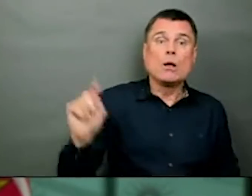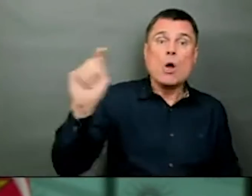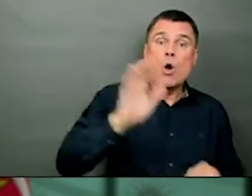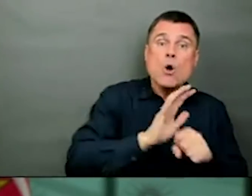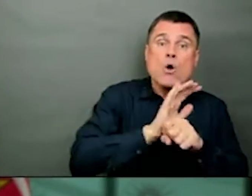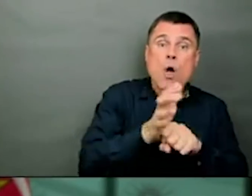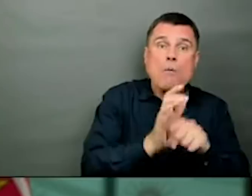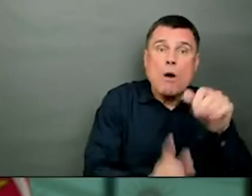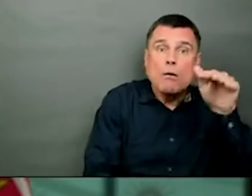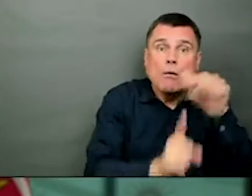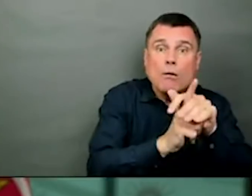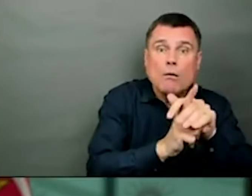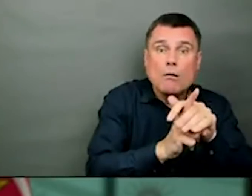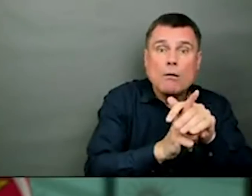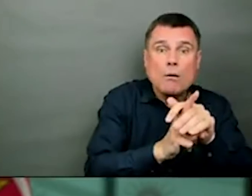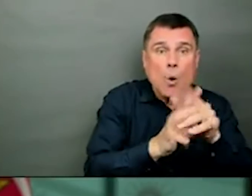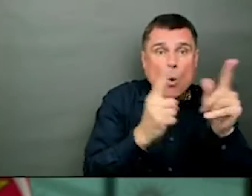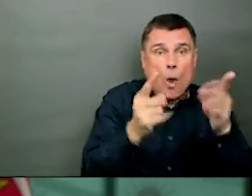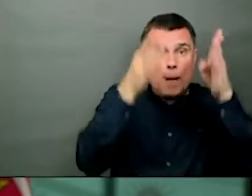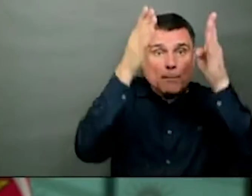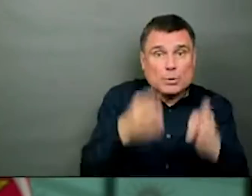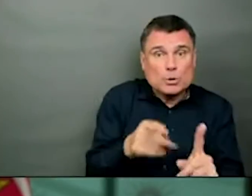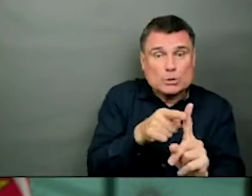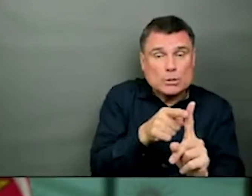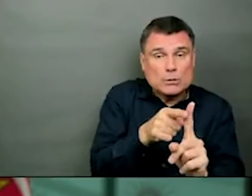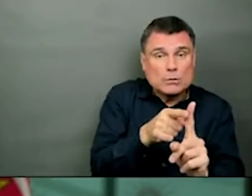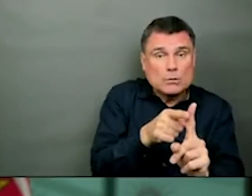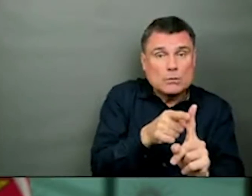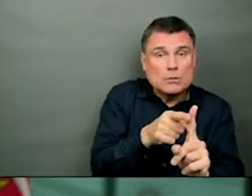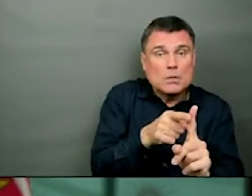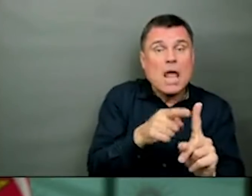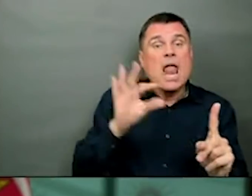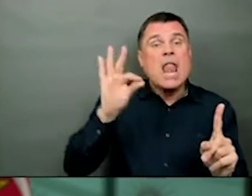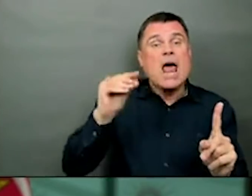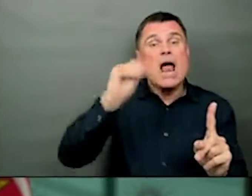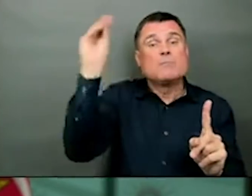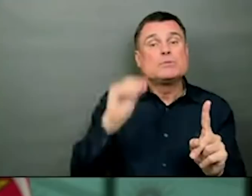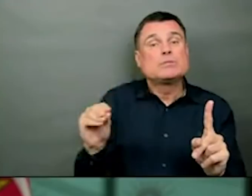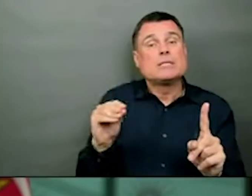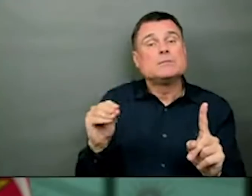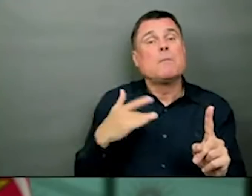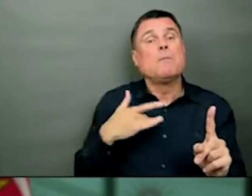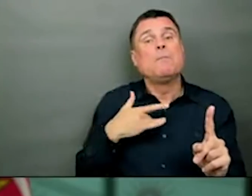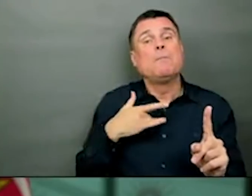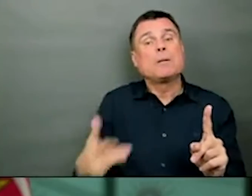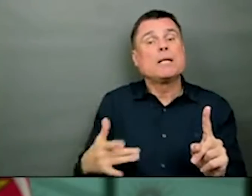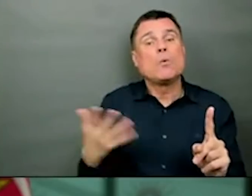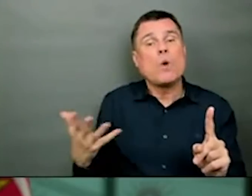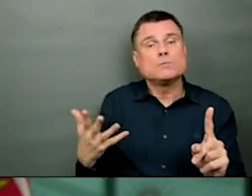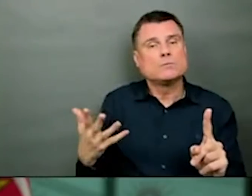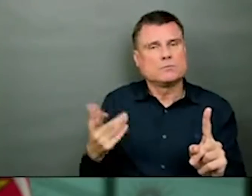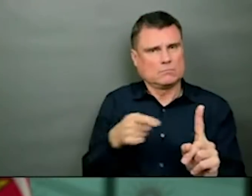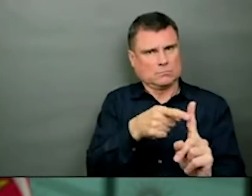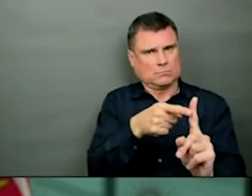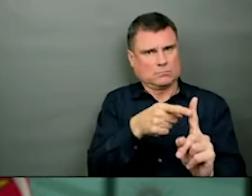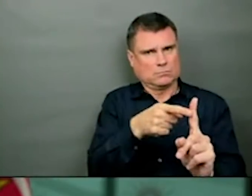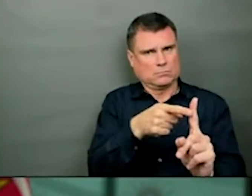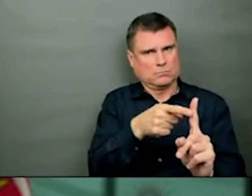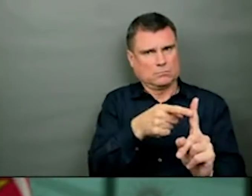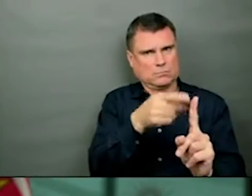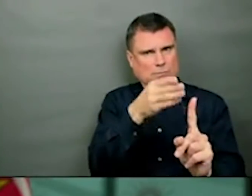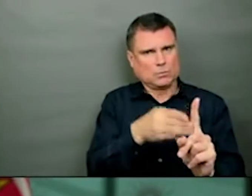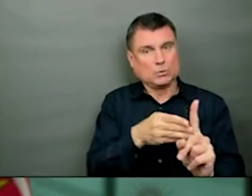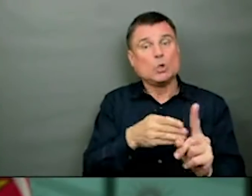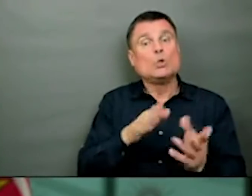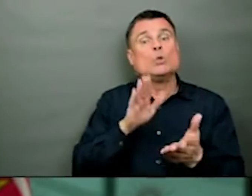what that means is that the system is working. Cases are being identified and you're being notified of those cases. And they are, by and large, the numbers of those